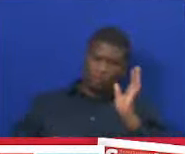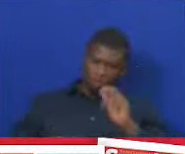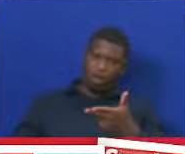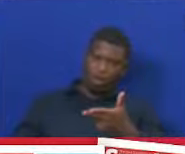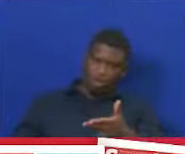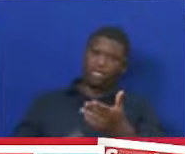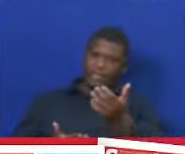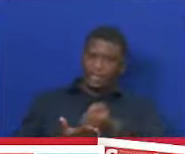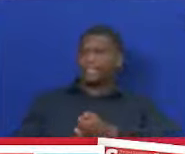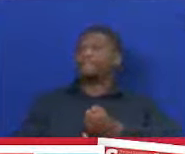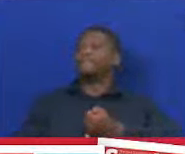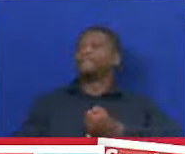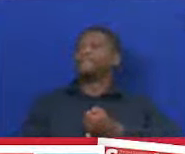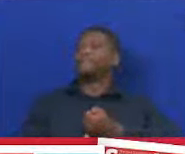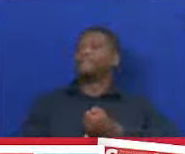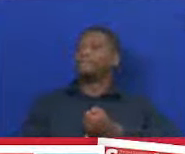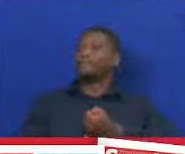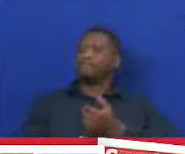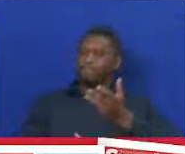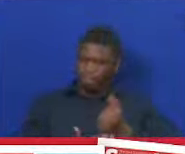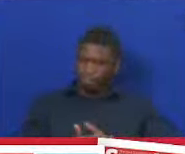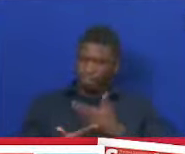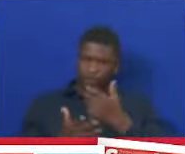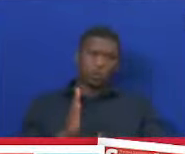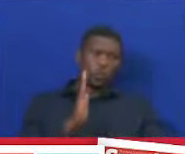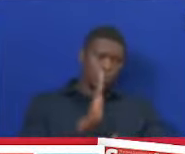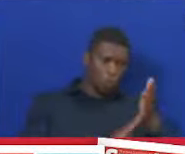conduct investigations on the firearm.